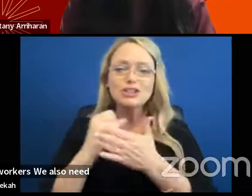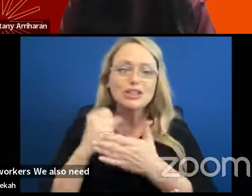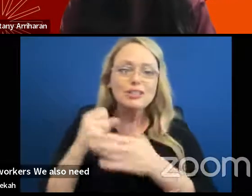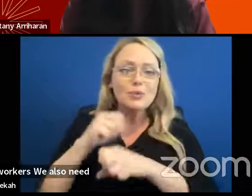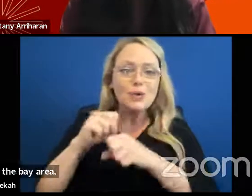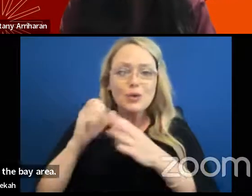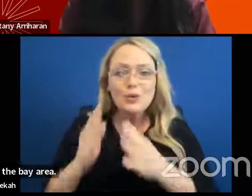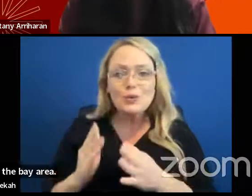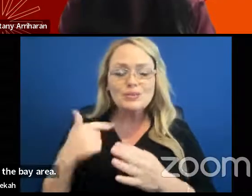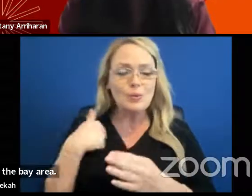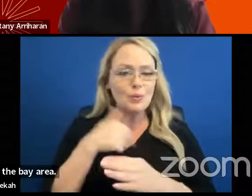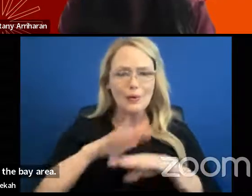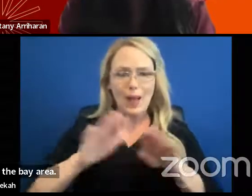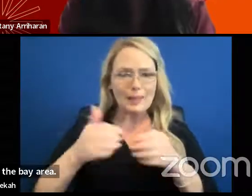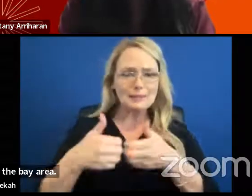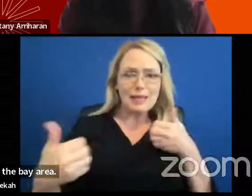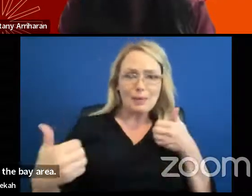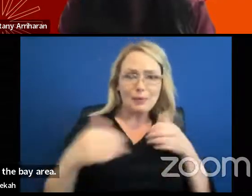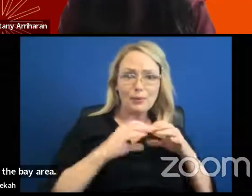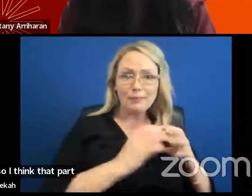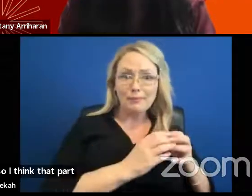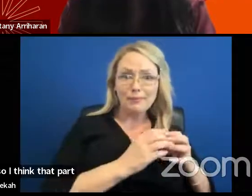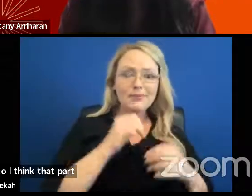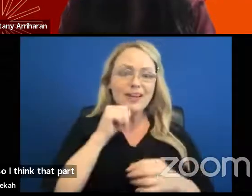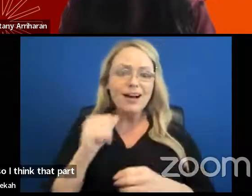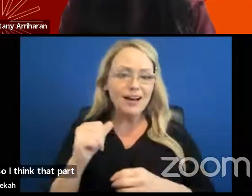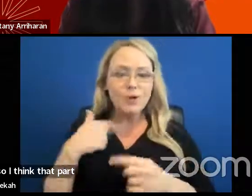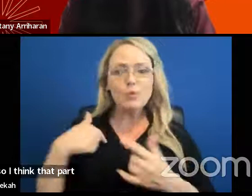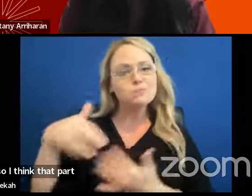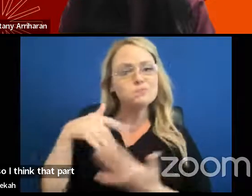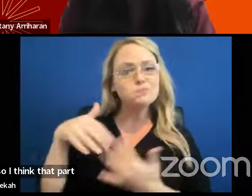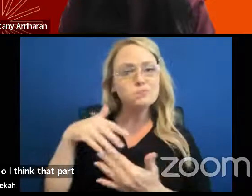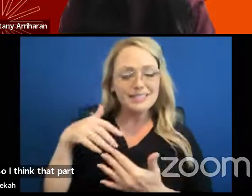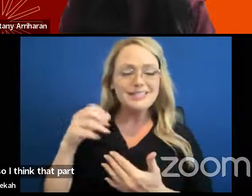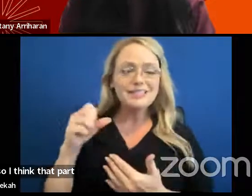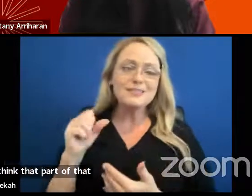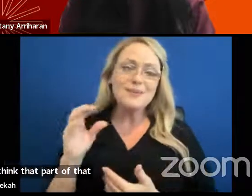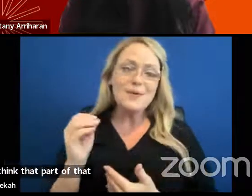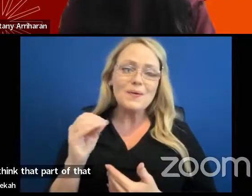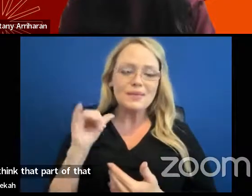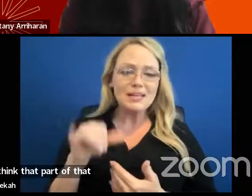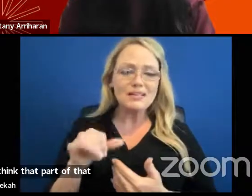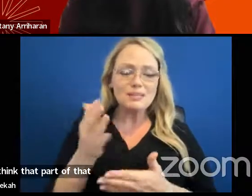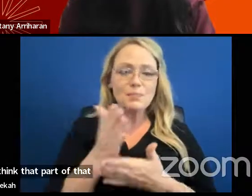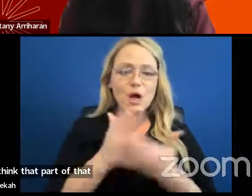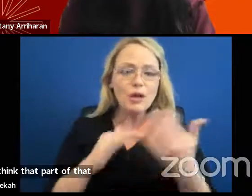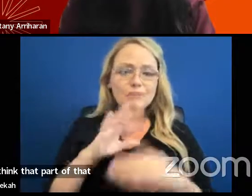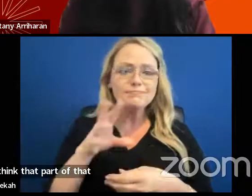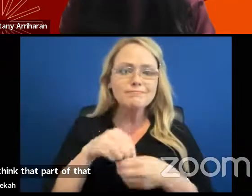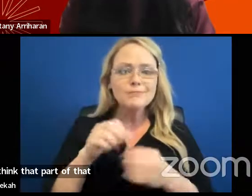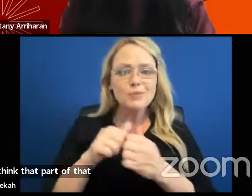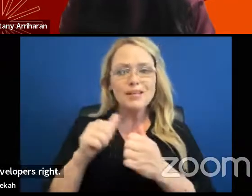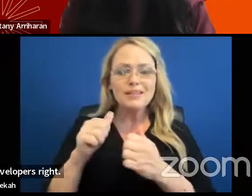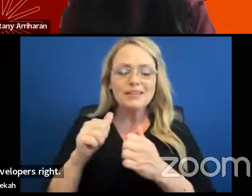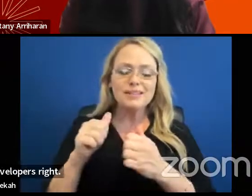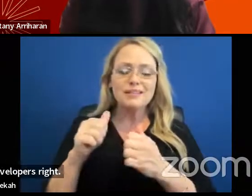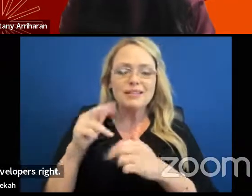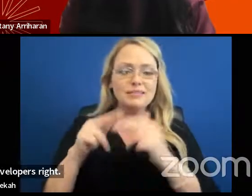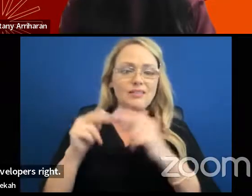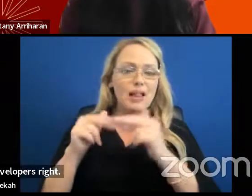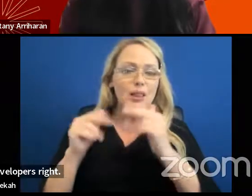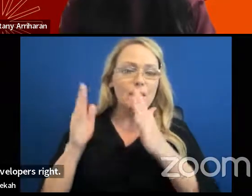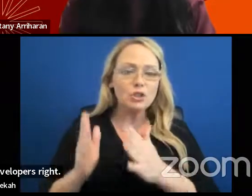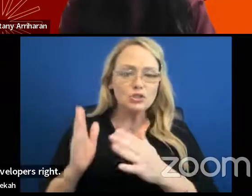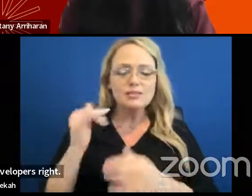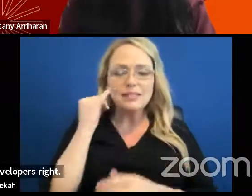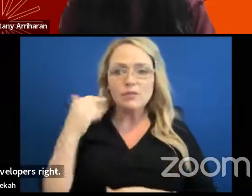So I think that part of that is like a setup from developers, right? It works much better for them if we're